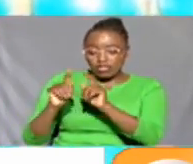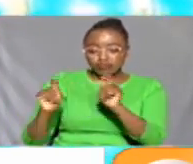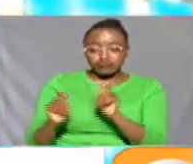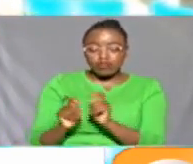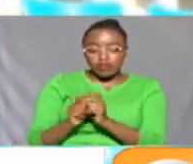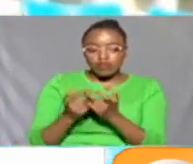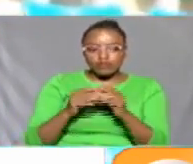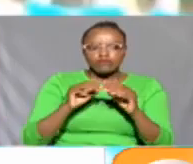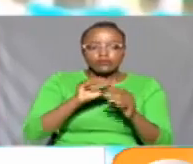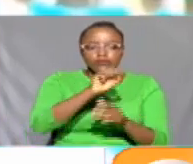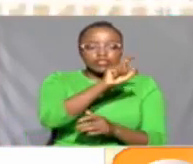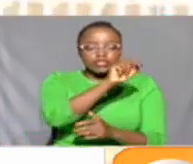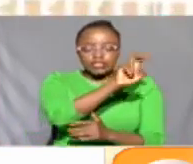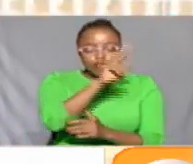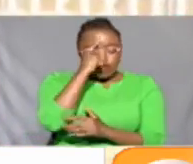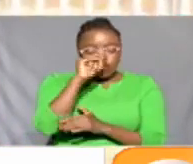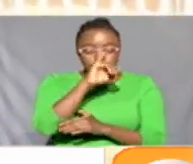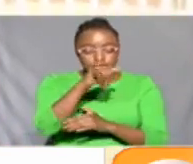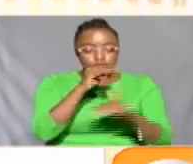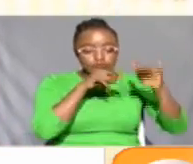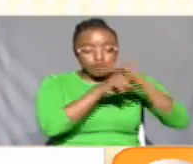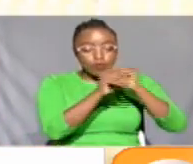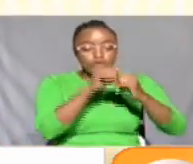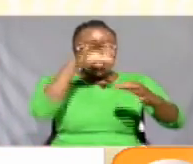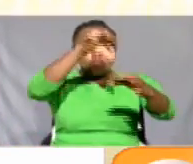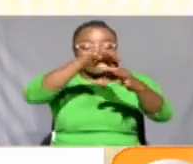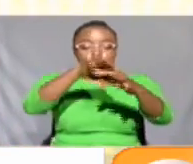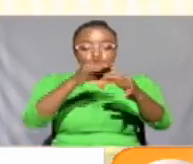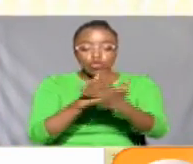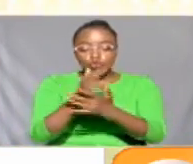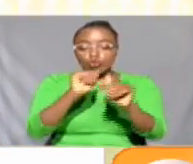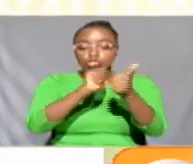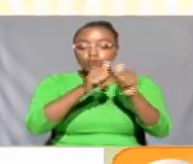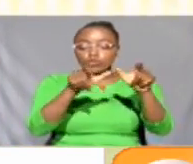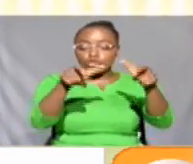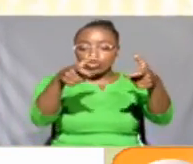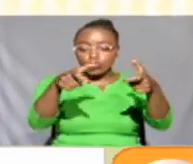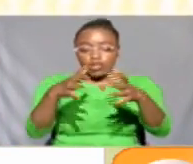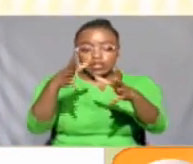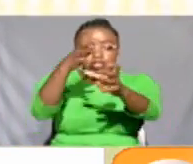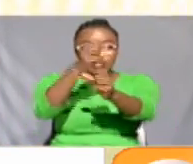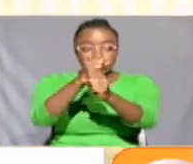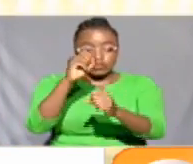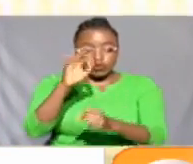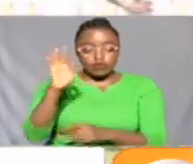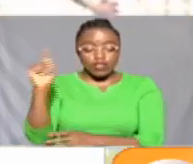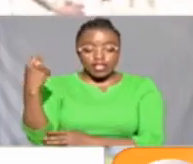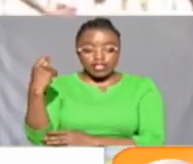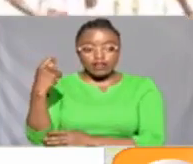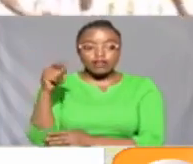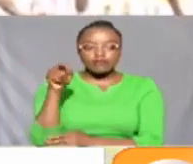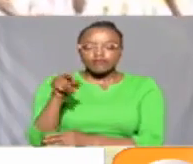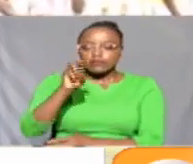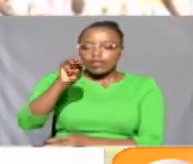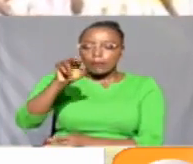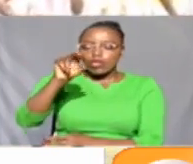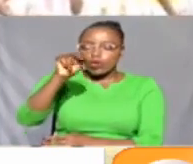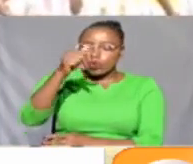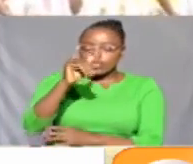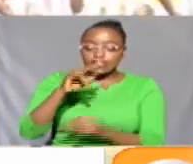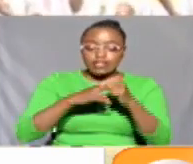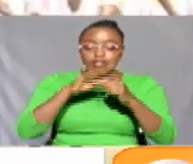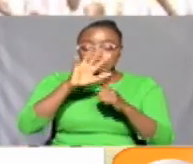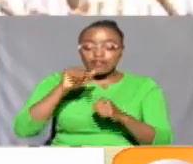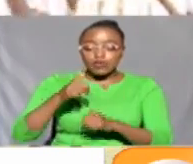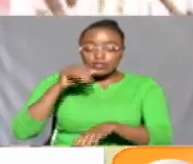coach Stephen Pollack for the January gong in an unanimous vote cast by the Sports Journalist Association of Kenya. Muyoti bagged 75,000